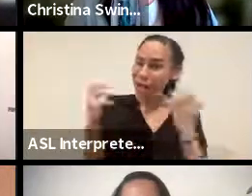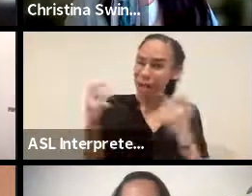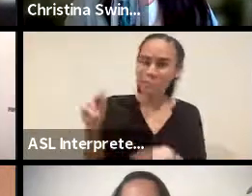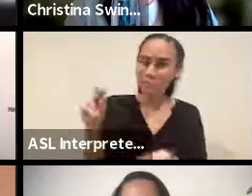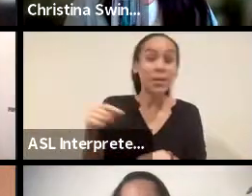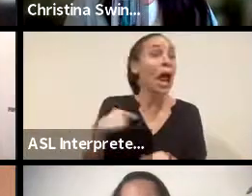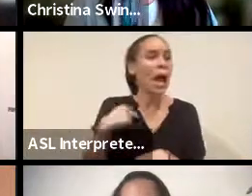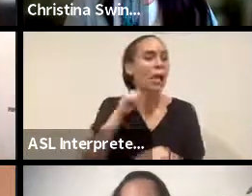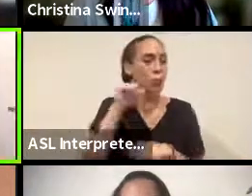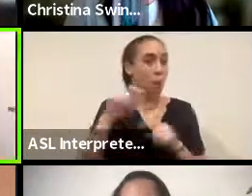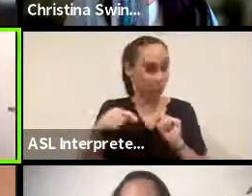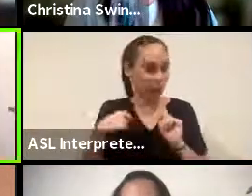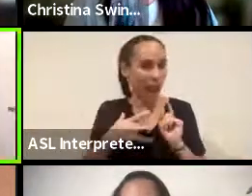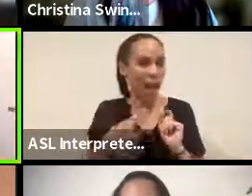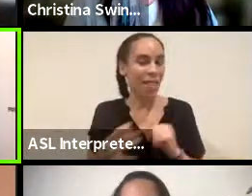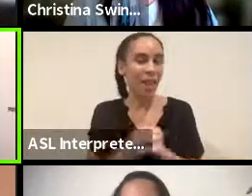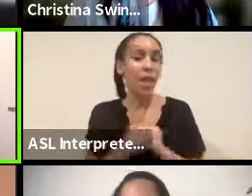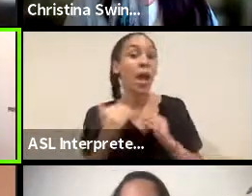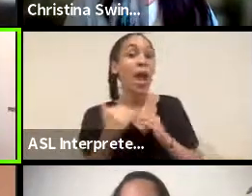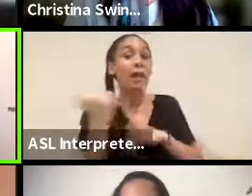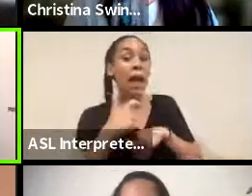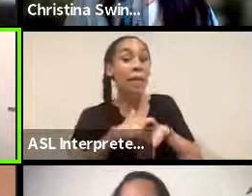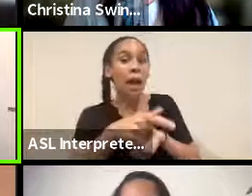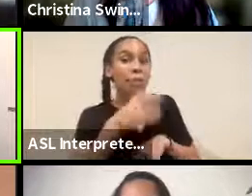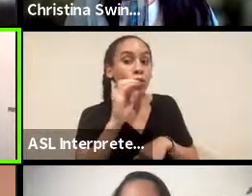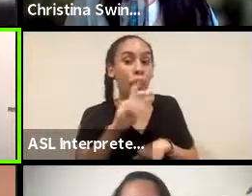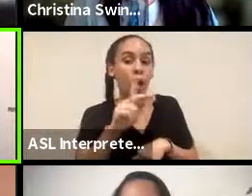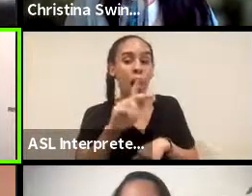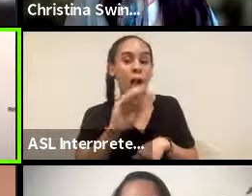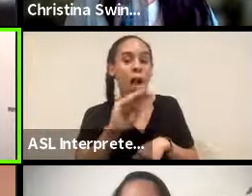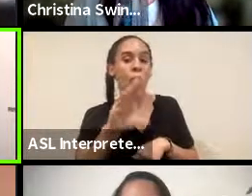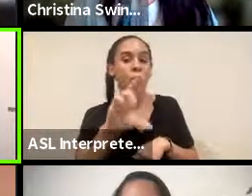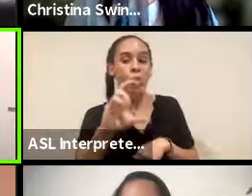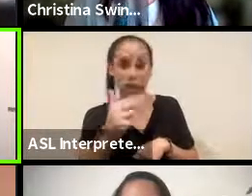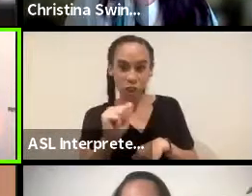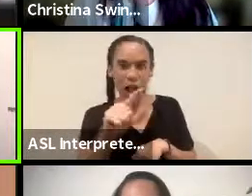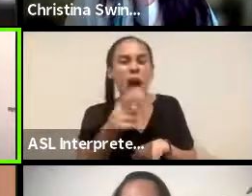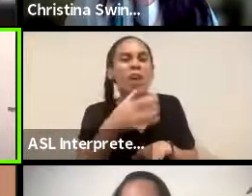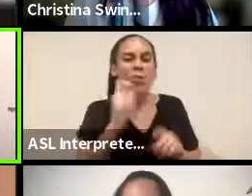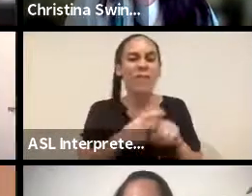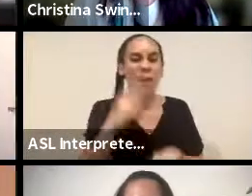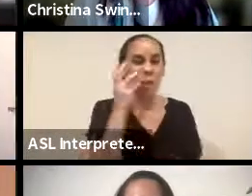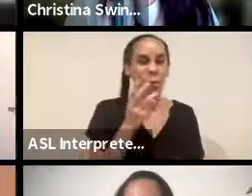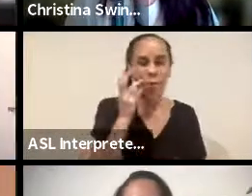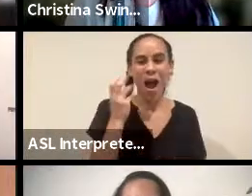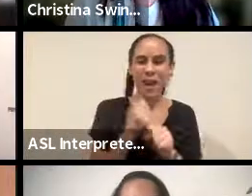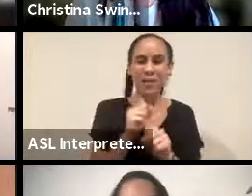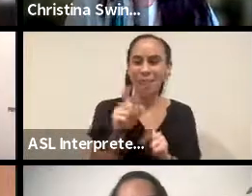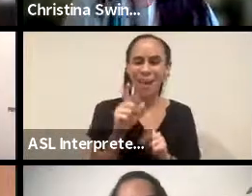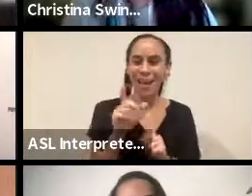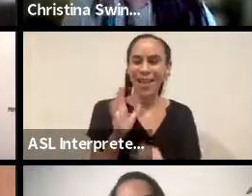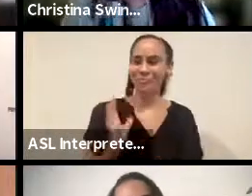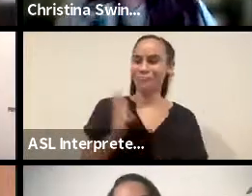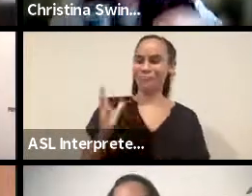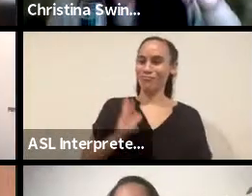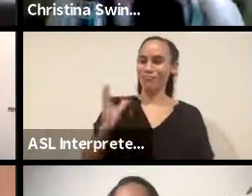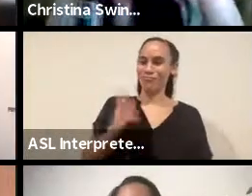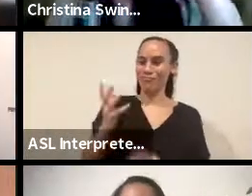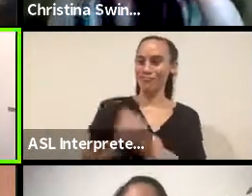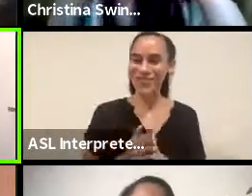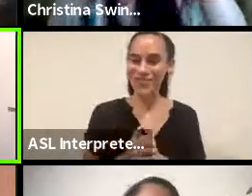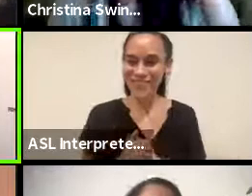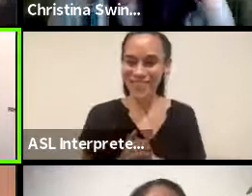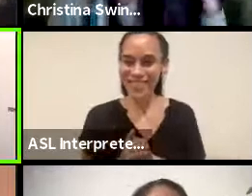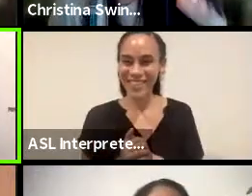like it. Well, yes. Next time you drink kombucha, everyone, make sure you do it from a wine glass because it makes it so much more jazzy. I love it. It's right? Awesome. This is the best. Yes.